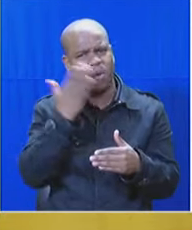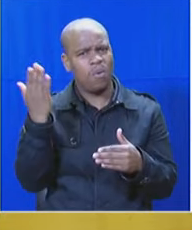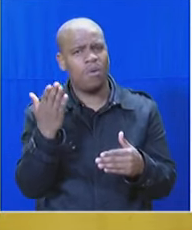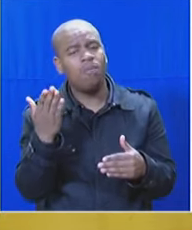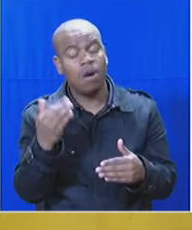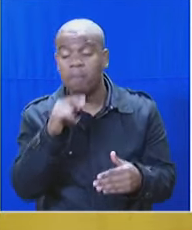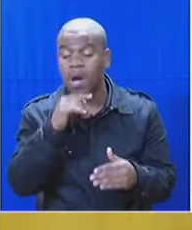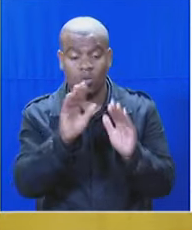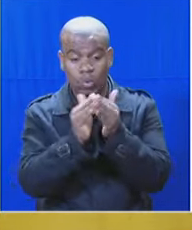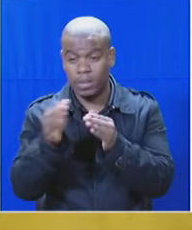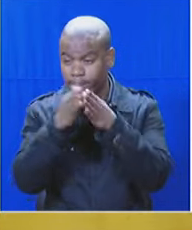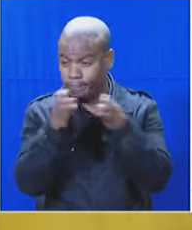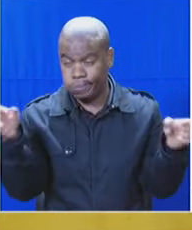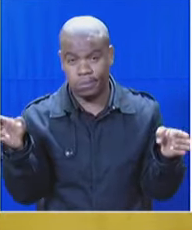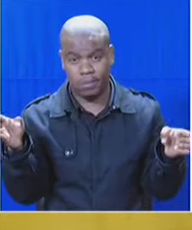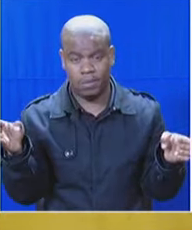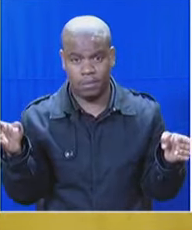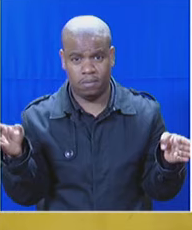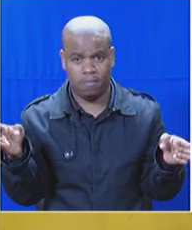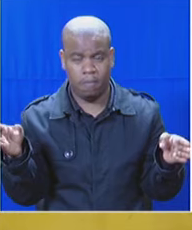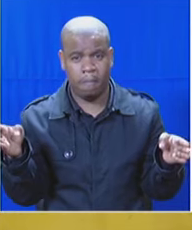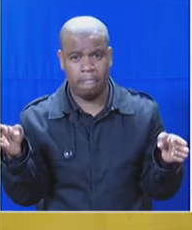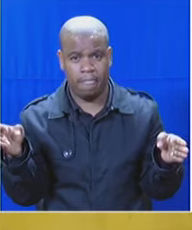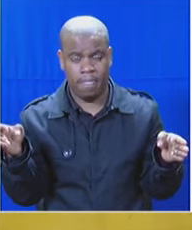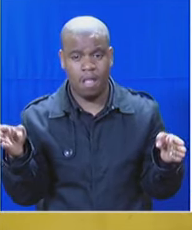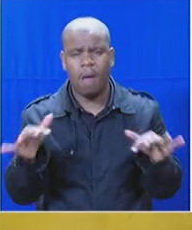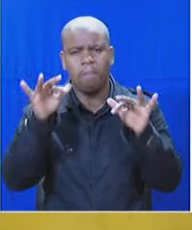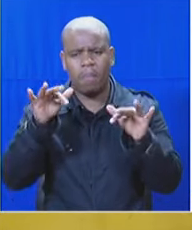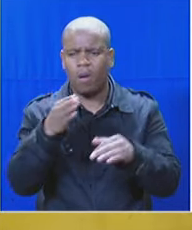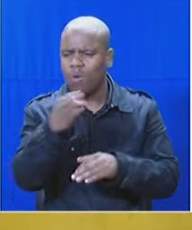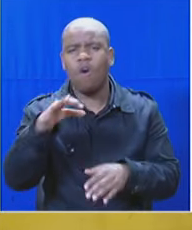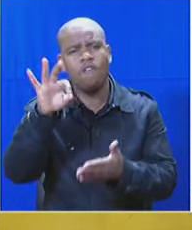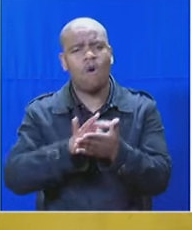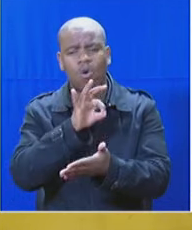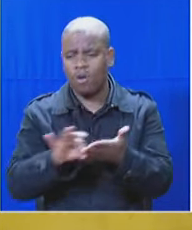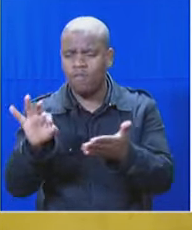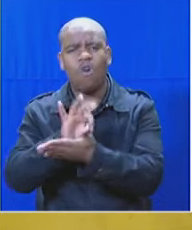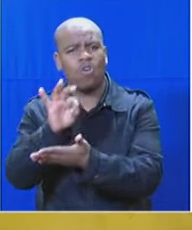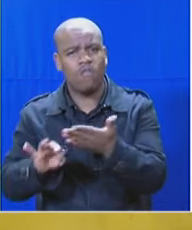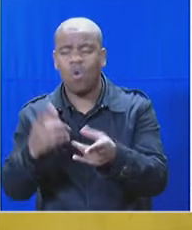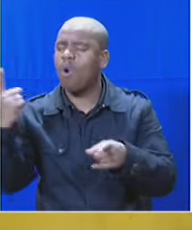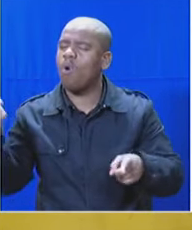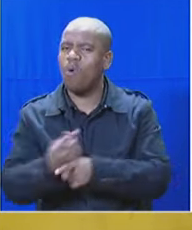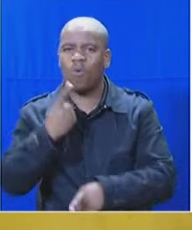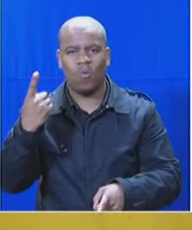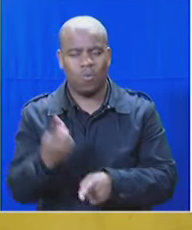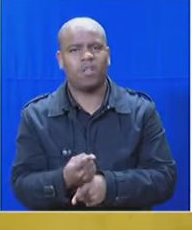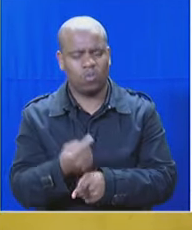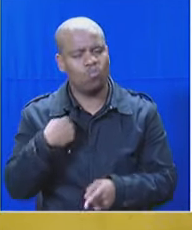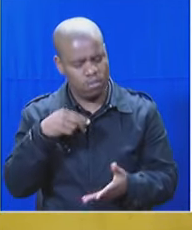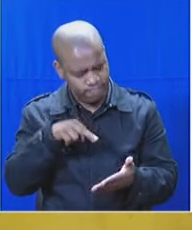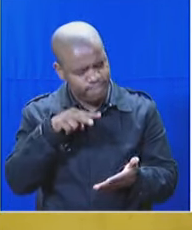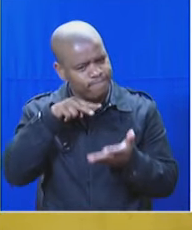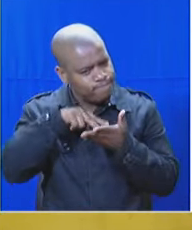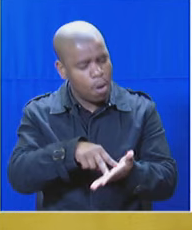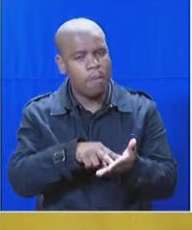we would not do it for the people who are voting for us every time, we have no moral standing to